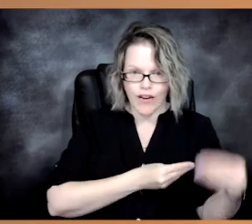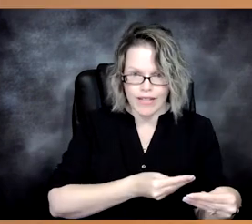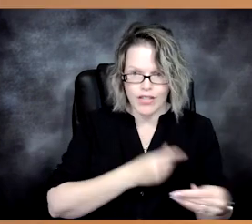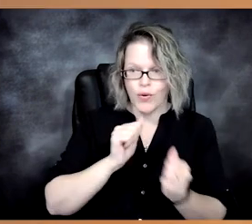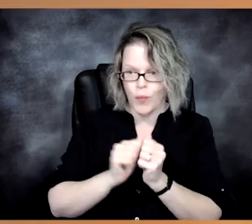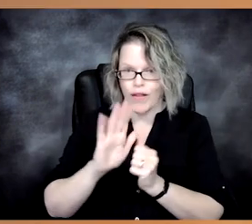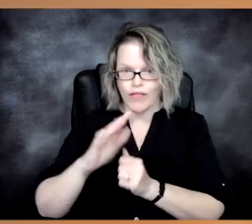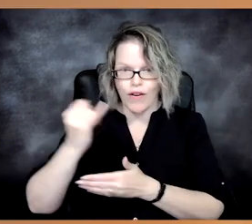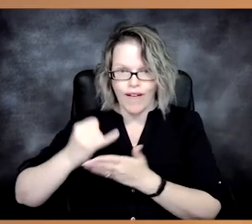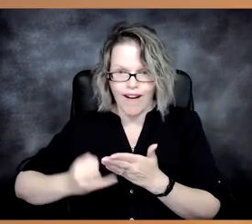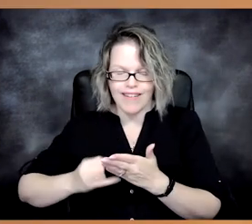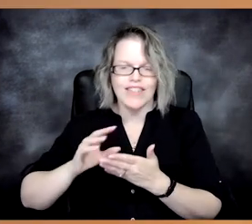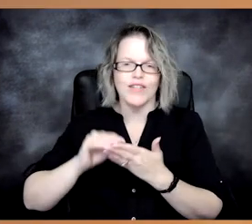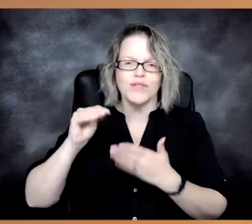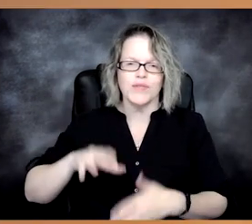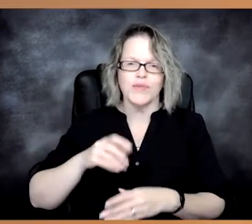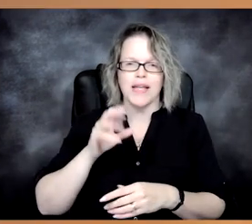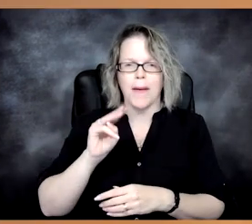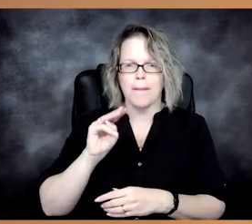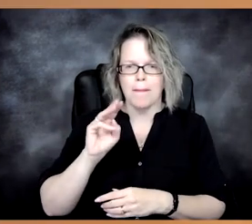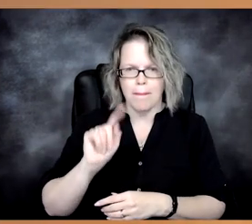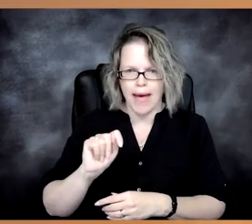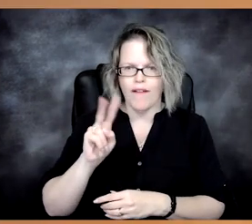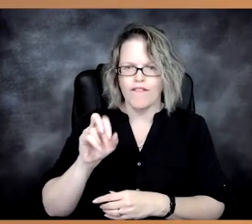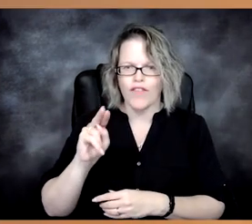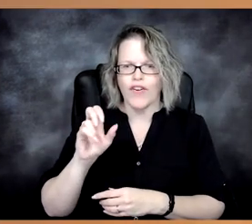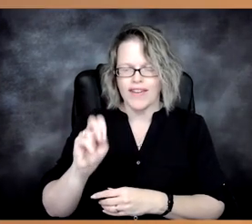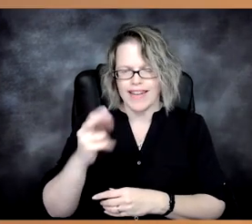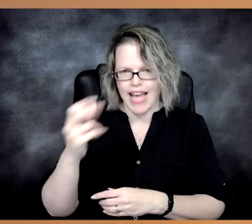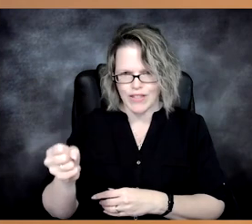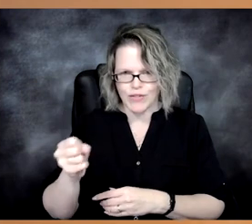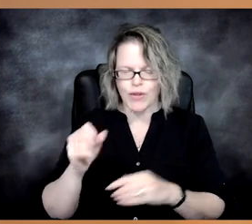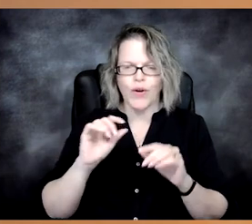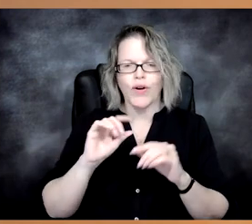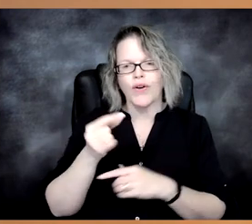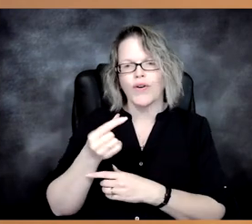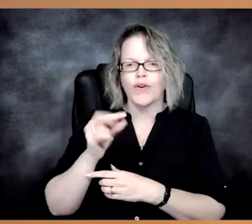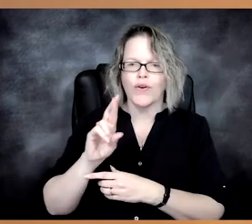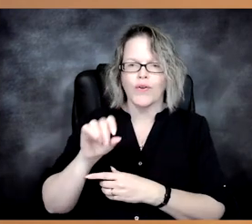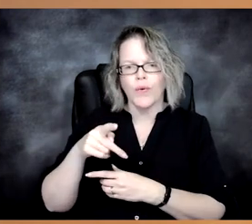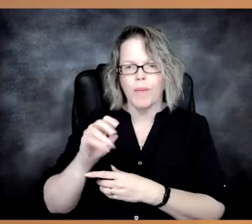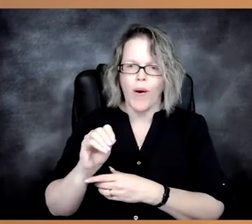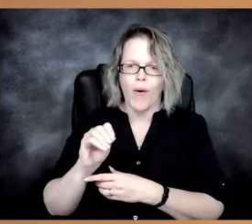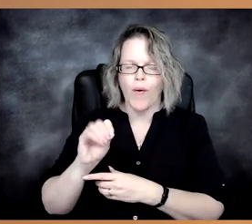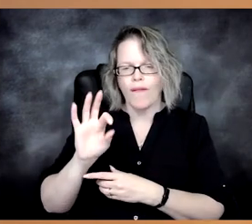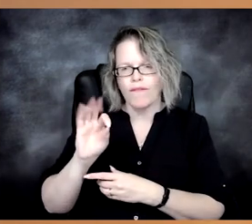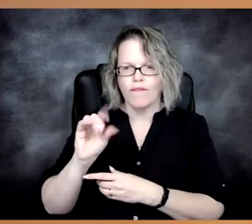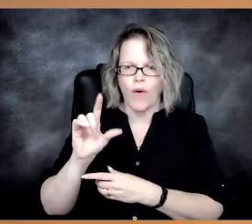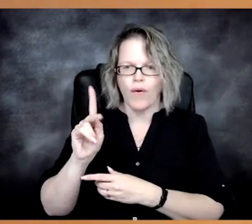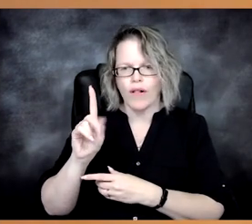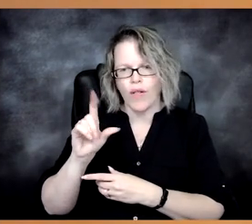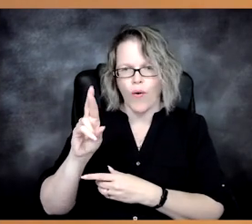and your art? Students in Mount Vernon High School's Grupo Folklorico explore traditional music and dance across